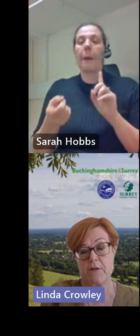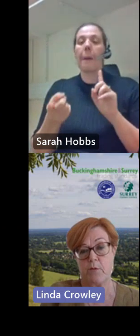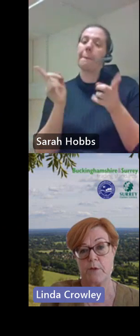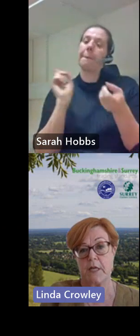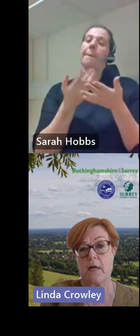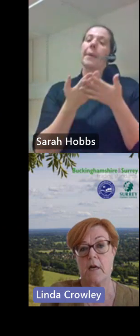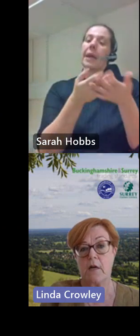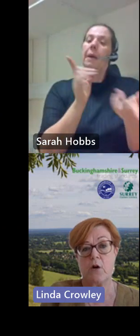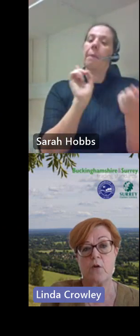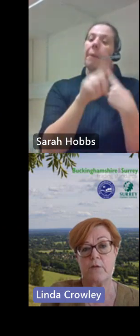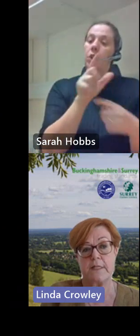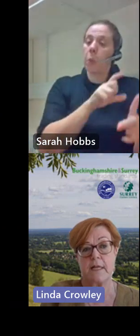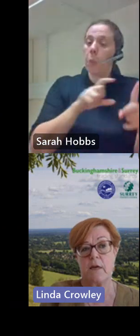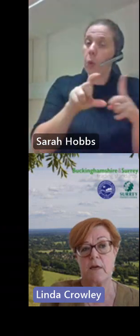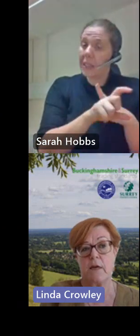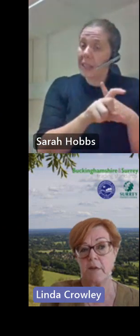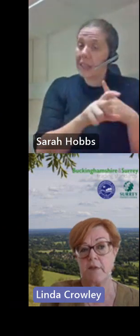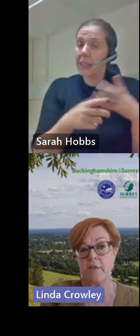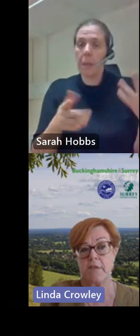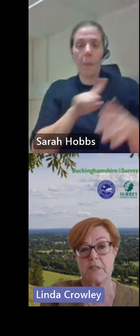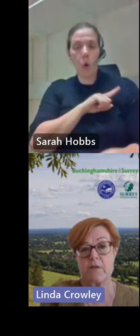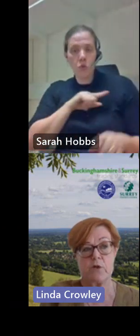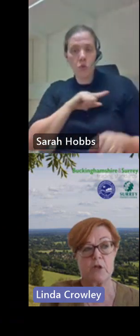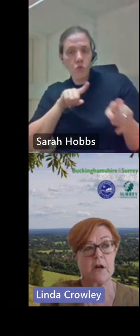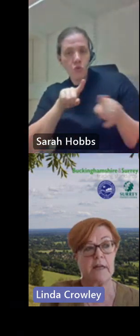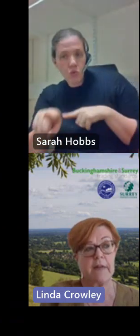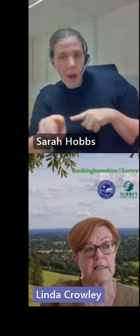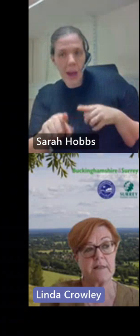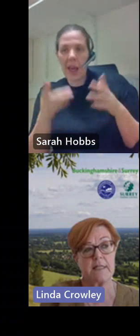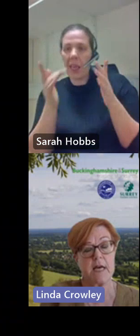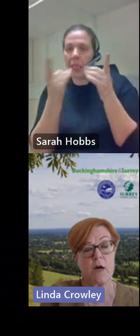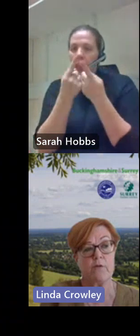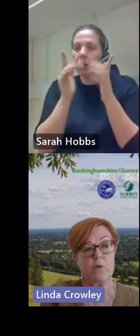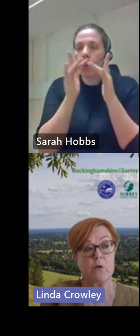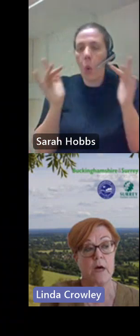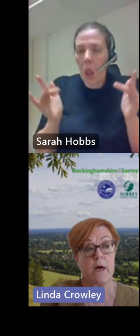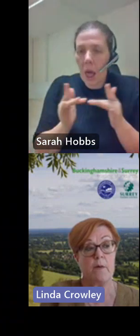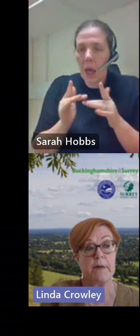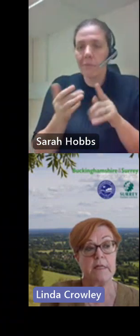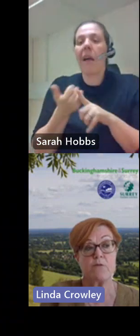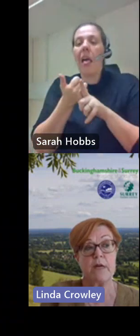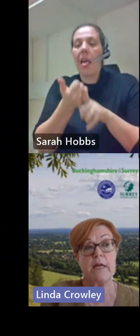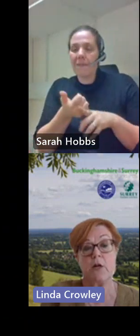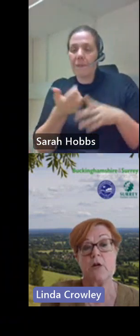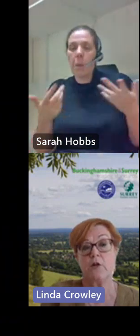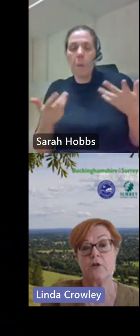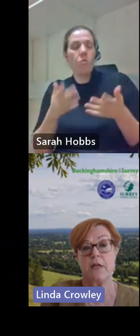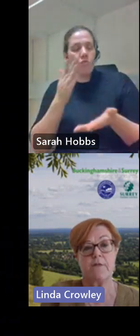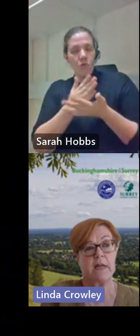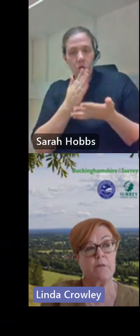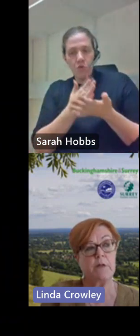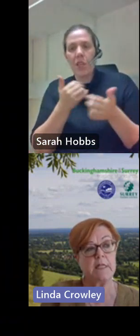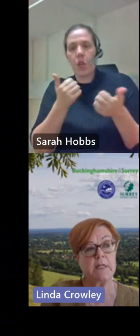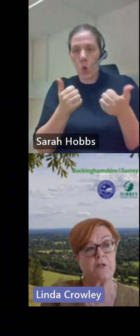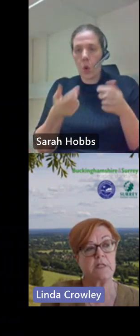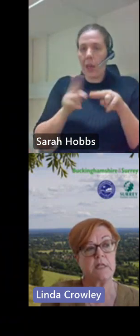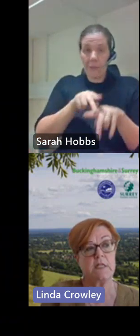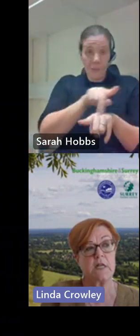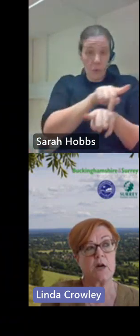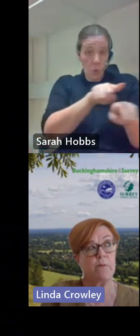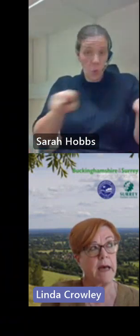can't reach everybody. Obviously, we can do some stuff online, and that's helpful. But it's really good if